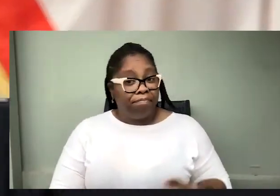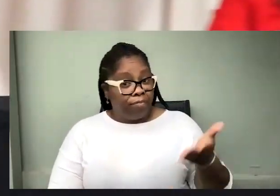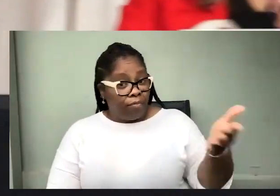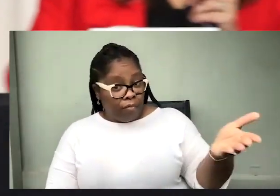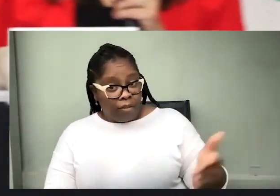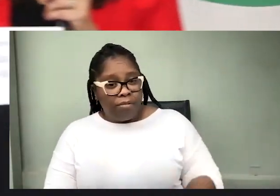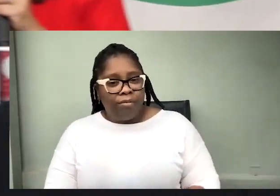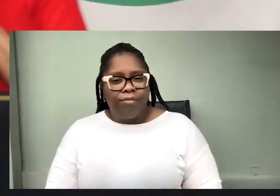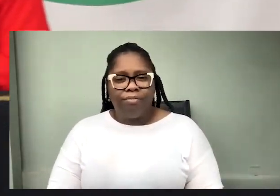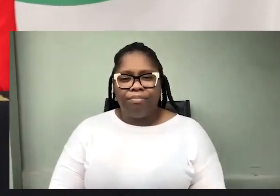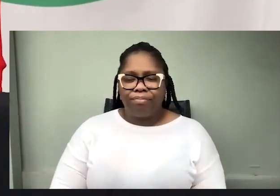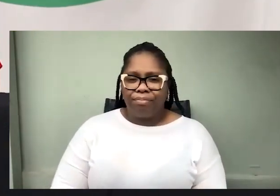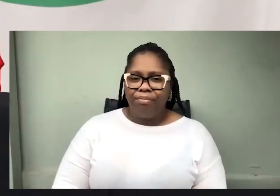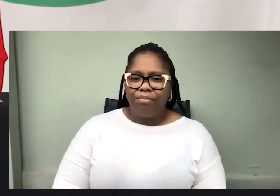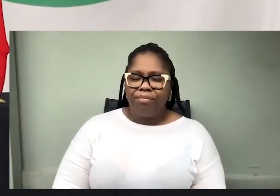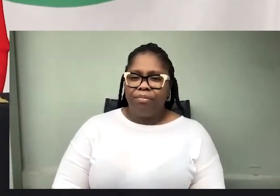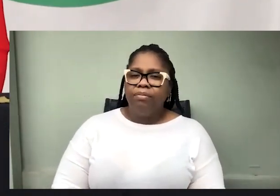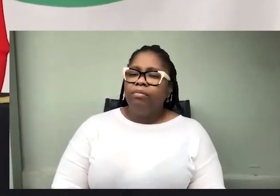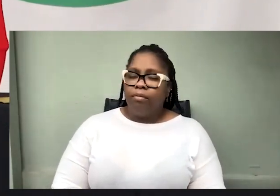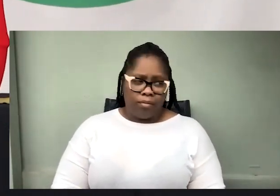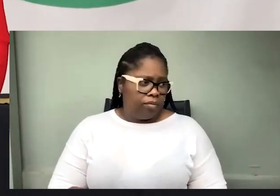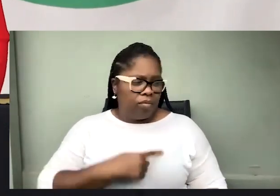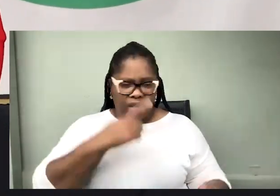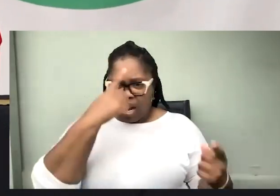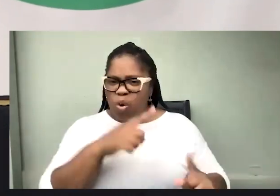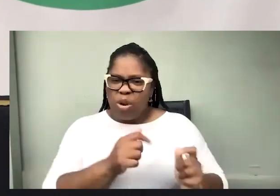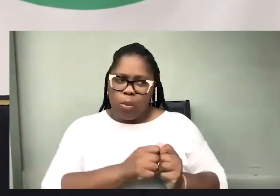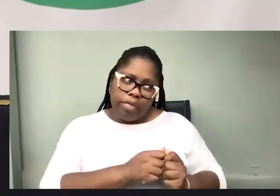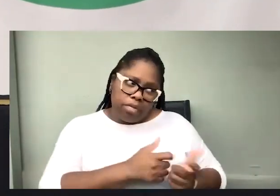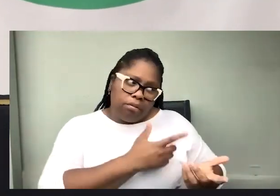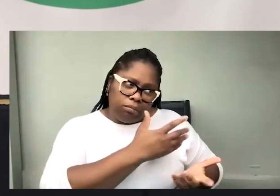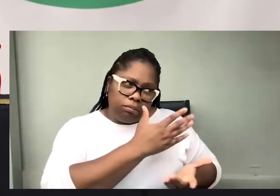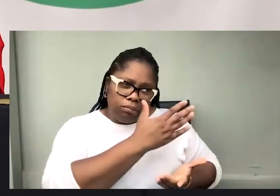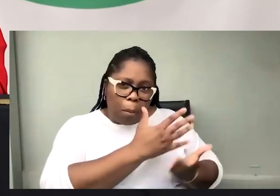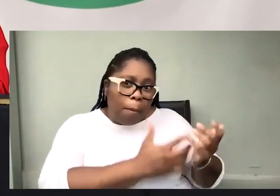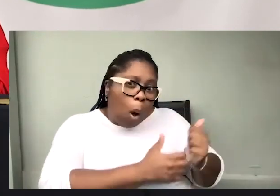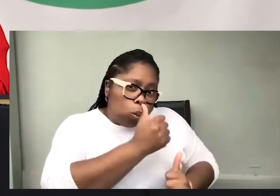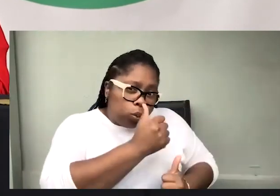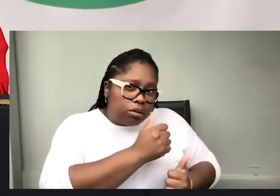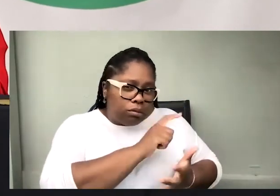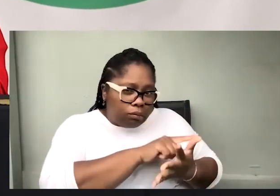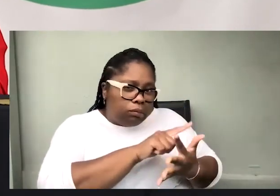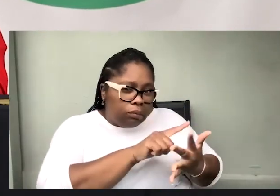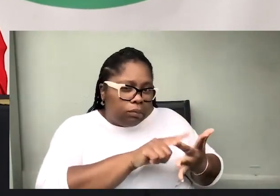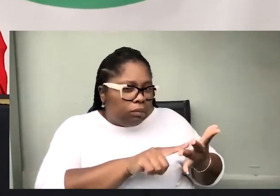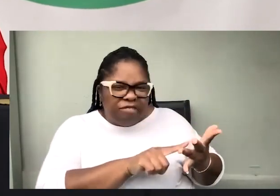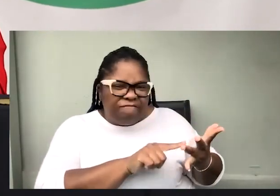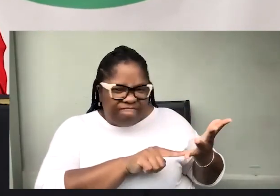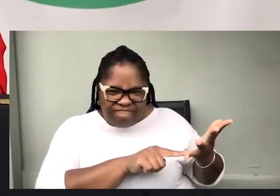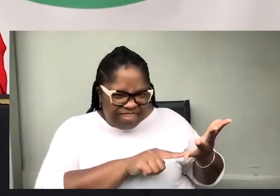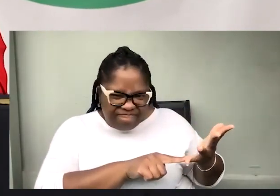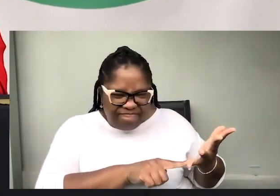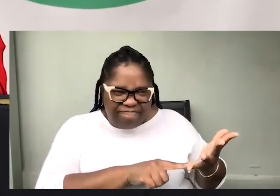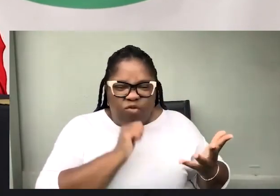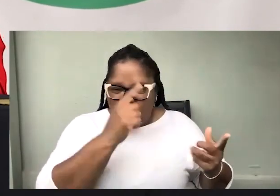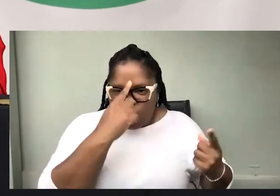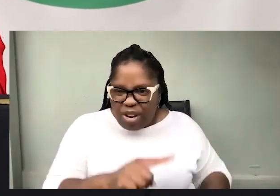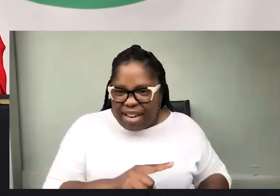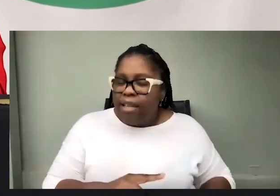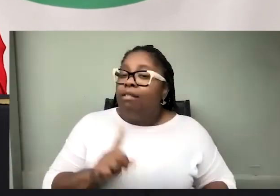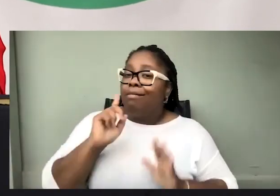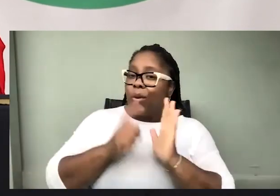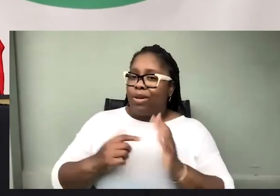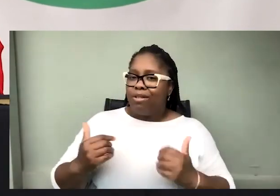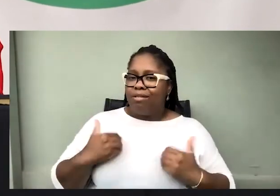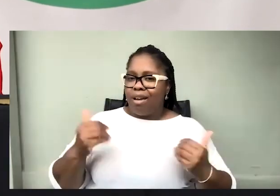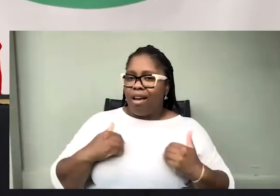Quirk-Silva. I agree with most of what you said, but I think one of the things that we're seeing is our younger